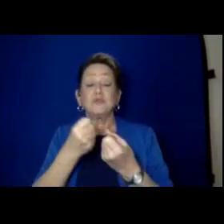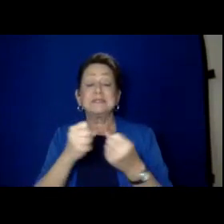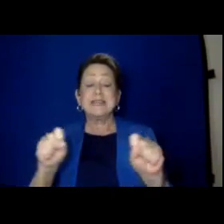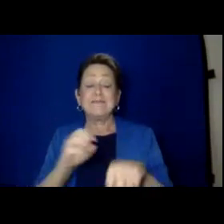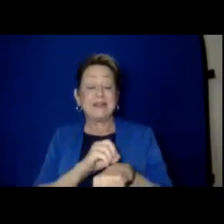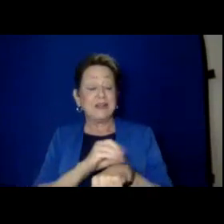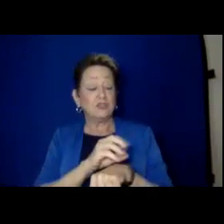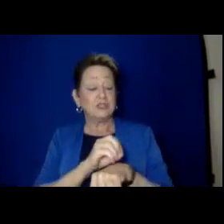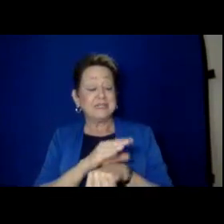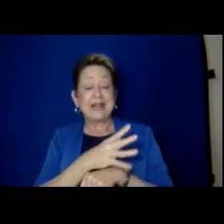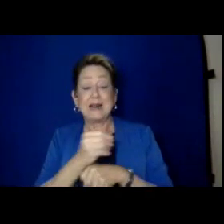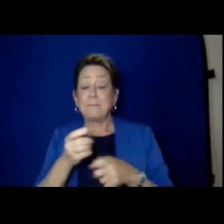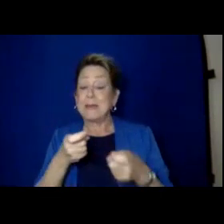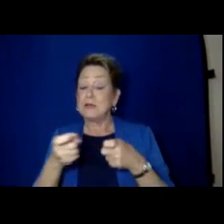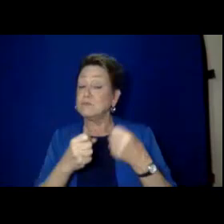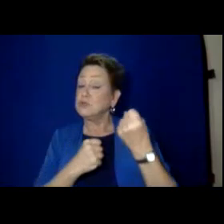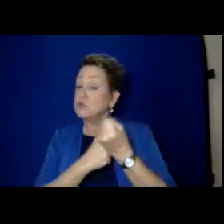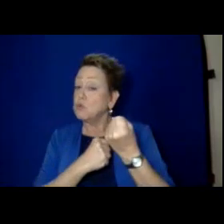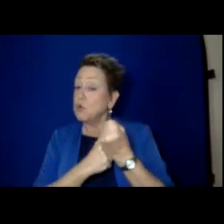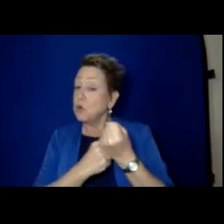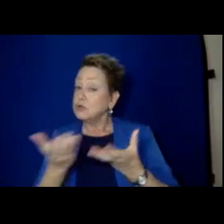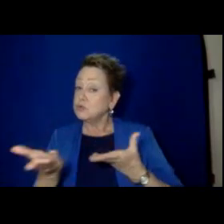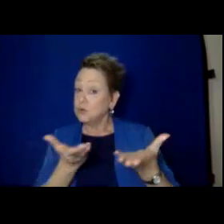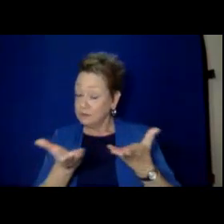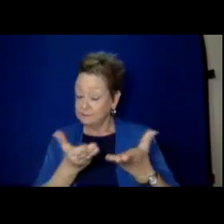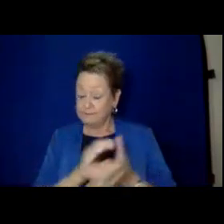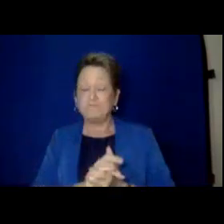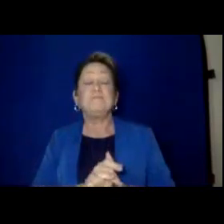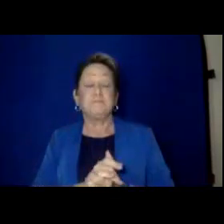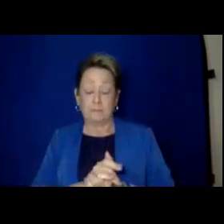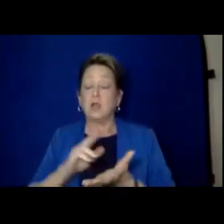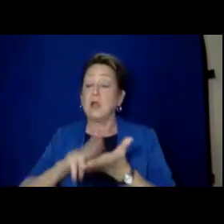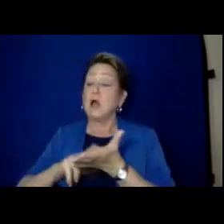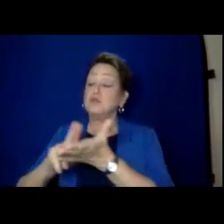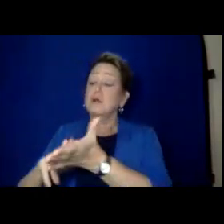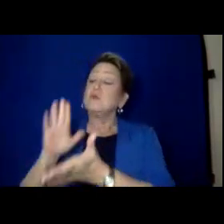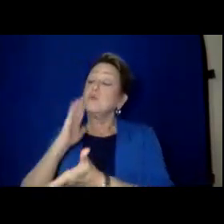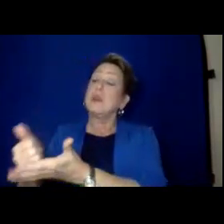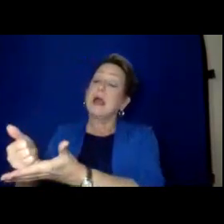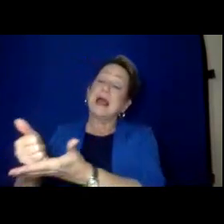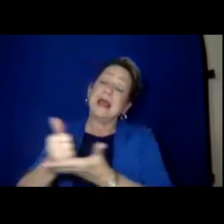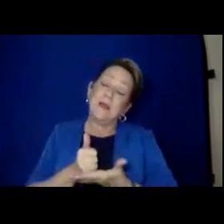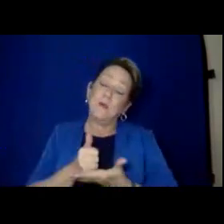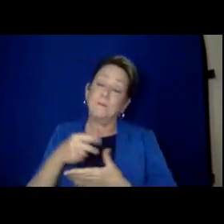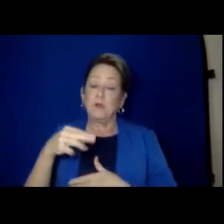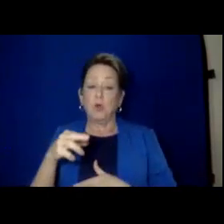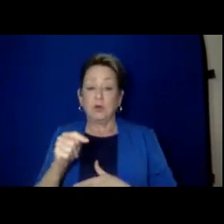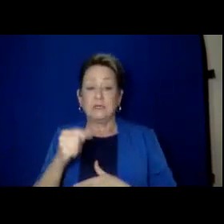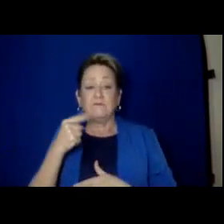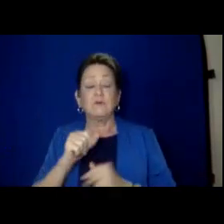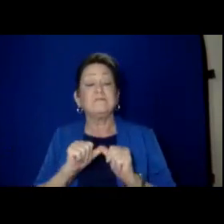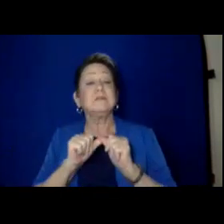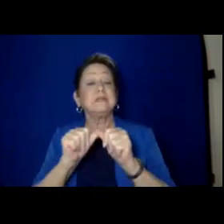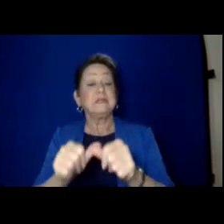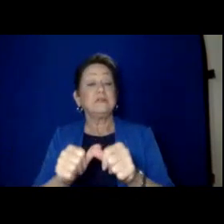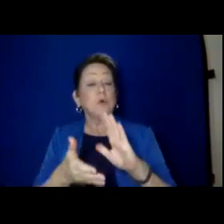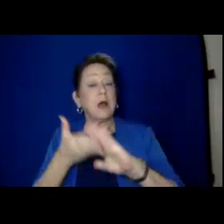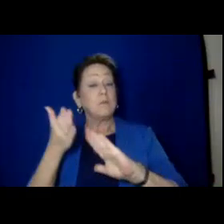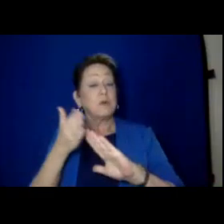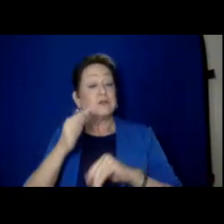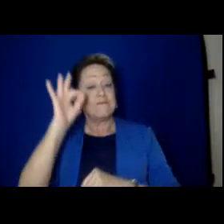and safety management support services. The contract services will actively assist PRT in its continued implementation of